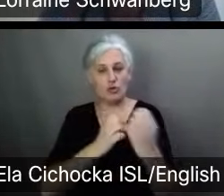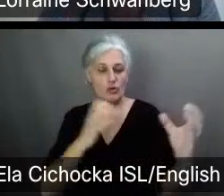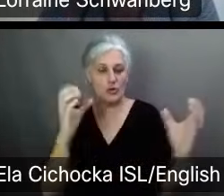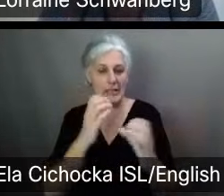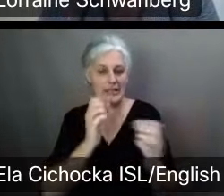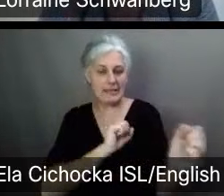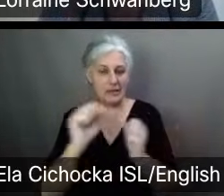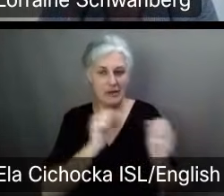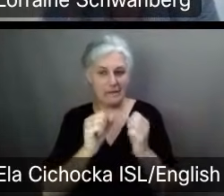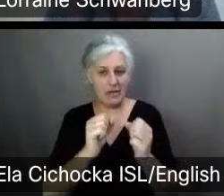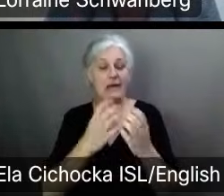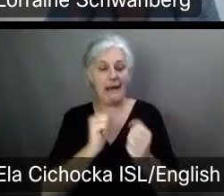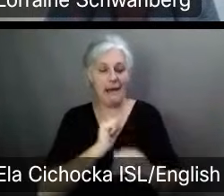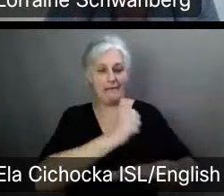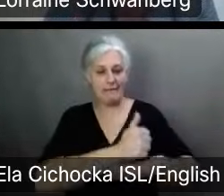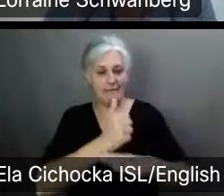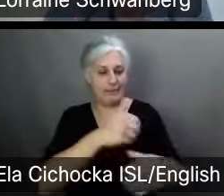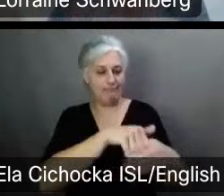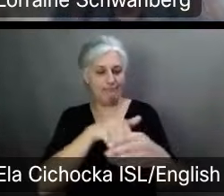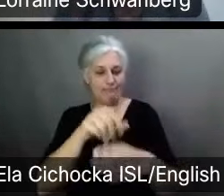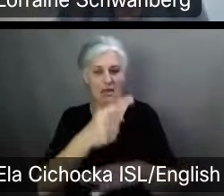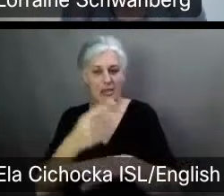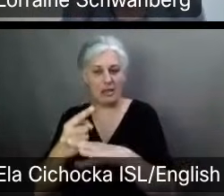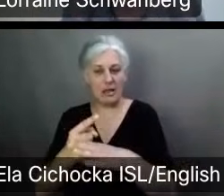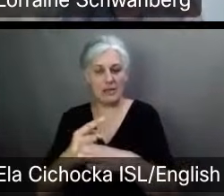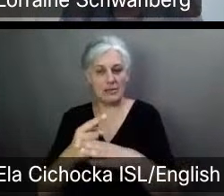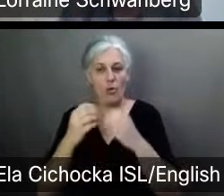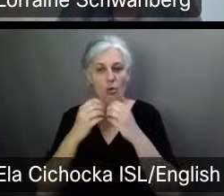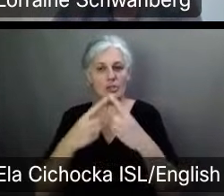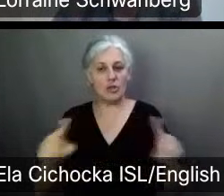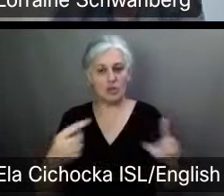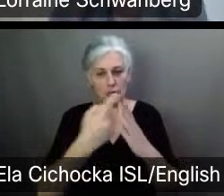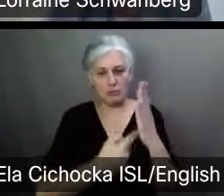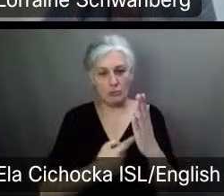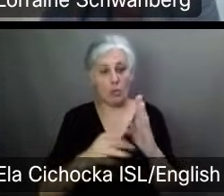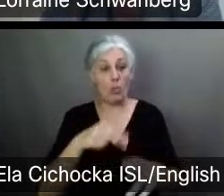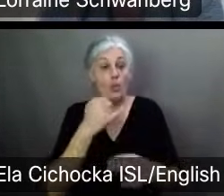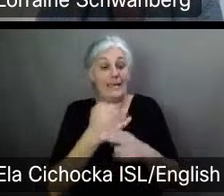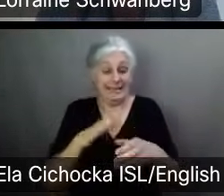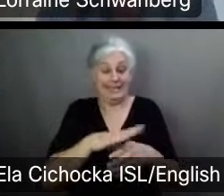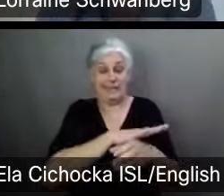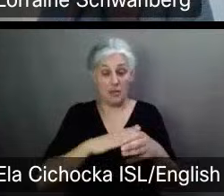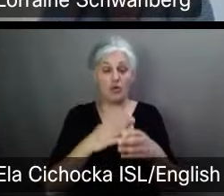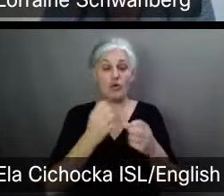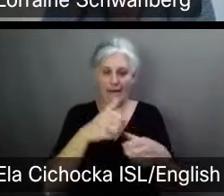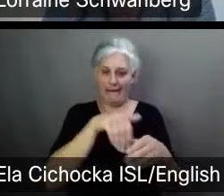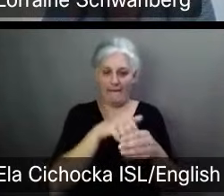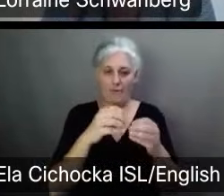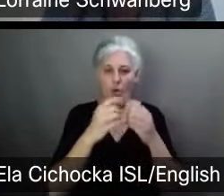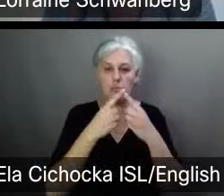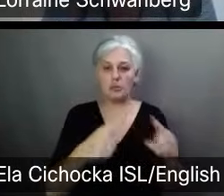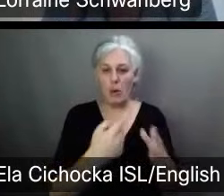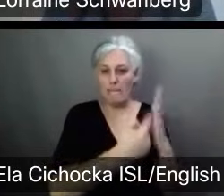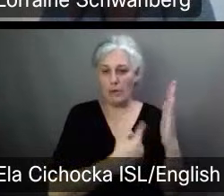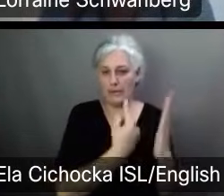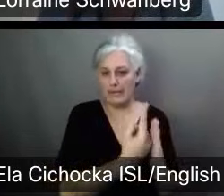disclosure policy. So within the HSE, you all have an open disclosure policy, okay? And then we